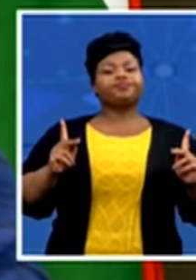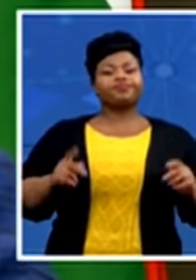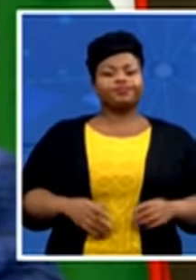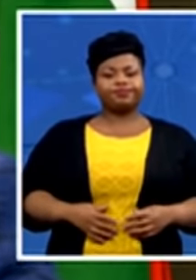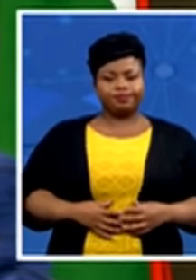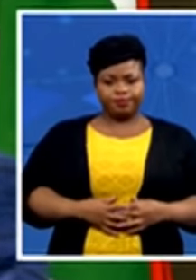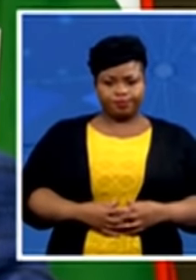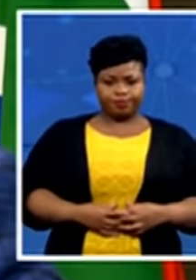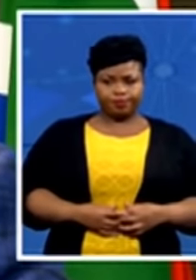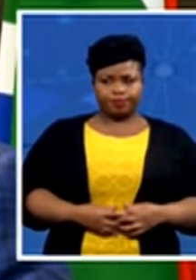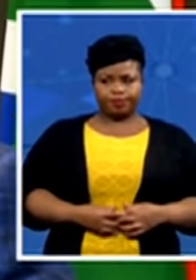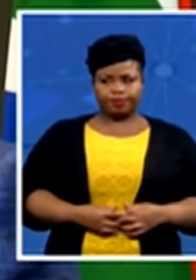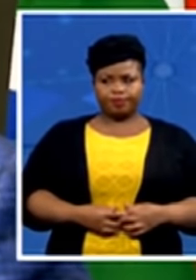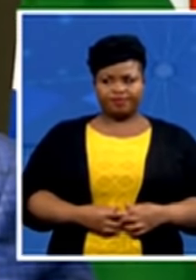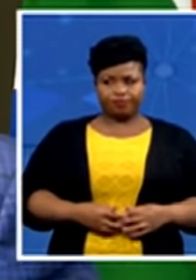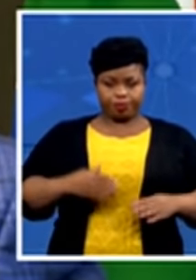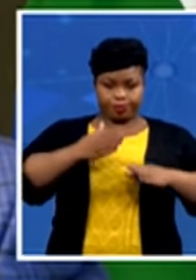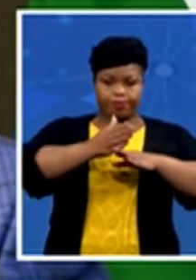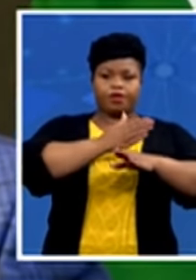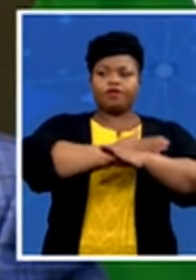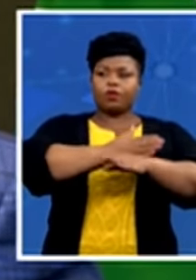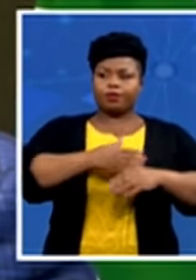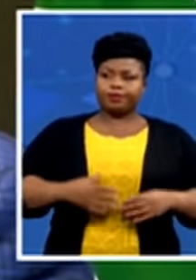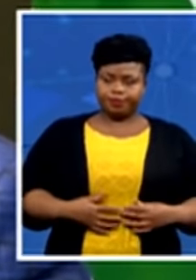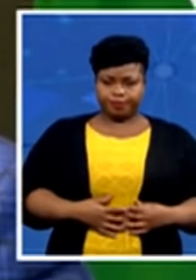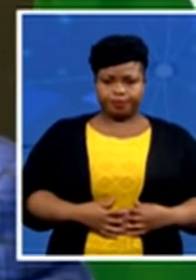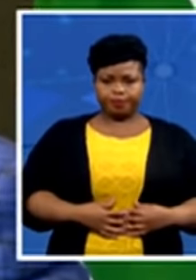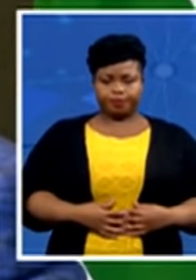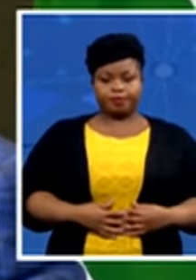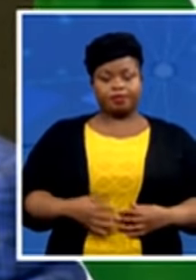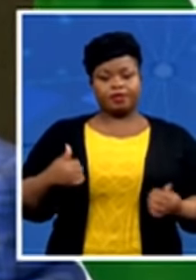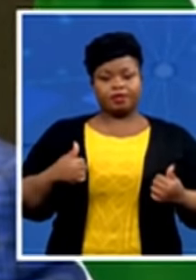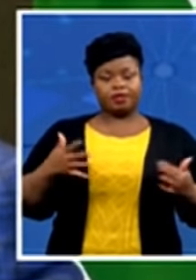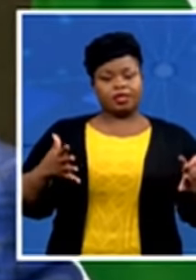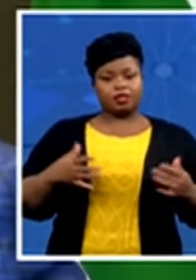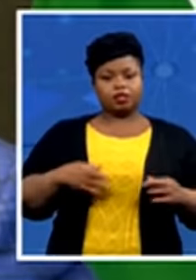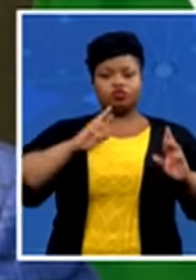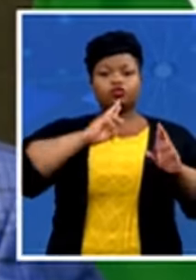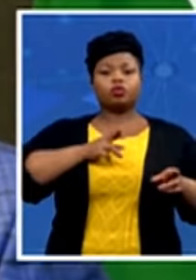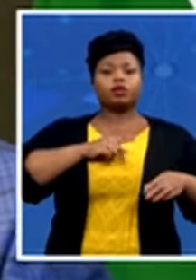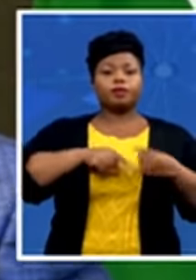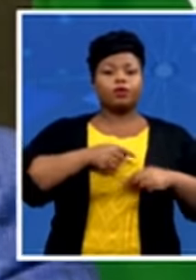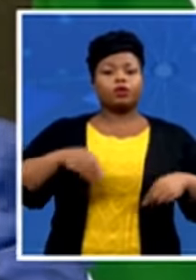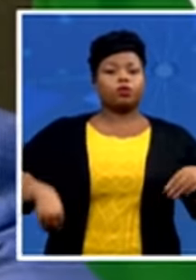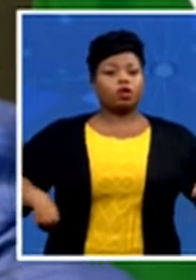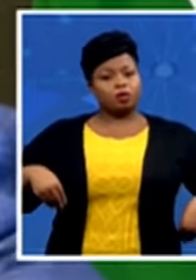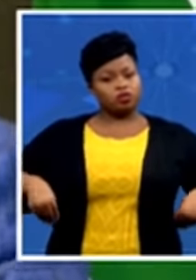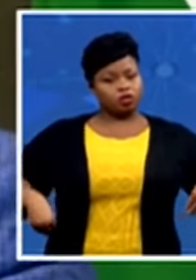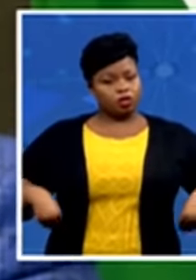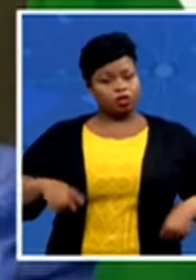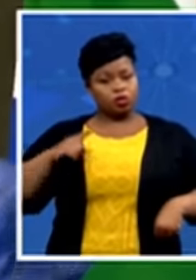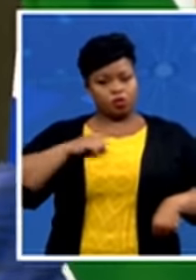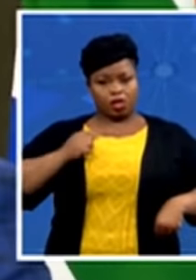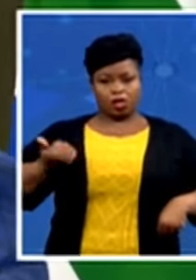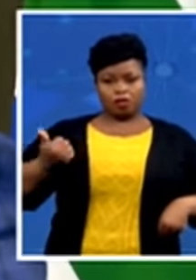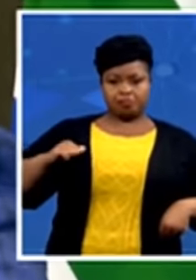Before I speak to the issue of corruption, and now that it's my first opportunity, let me start